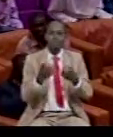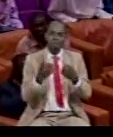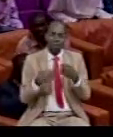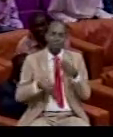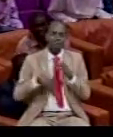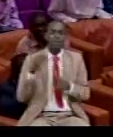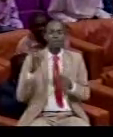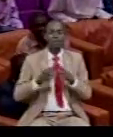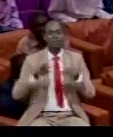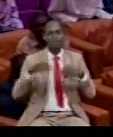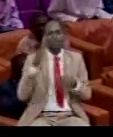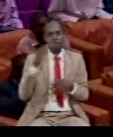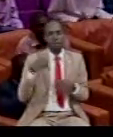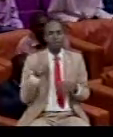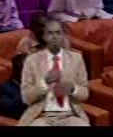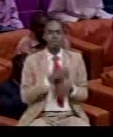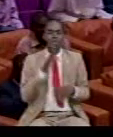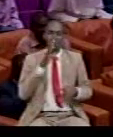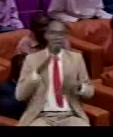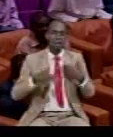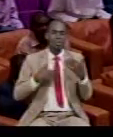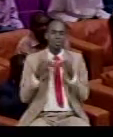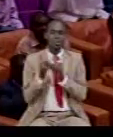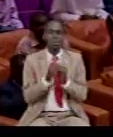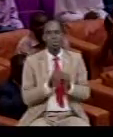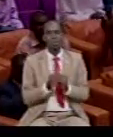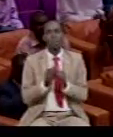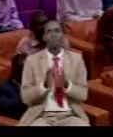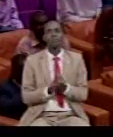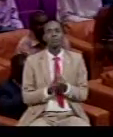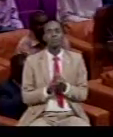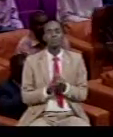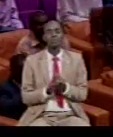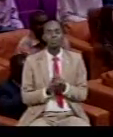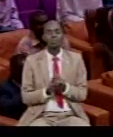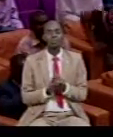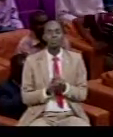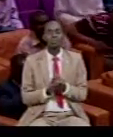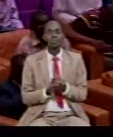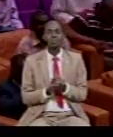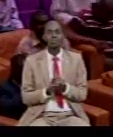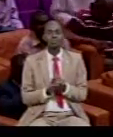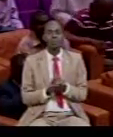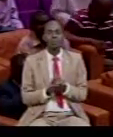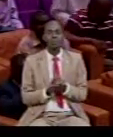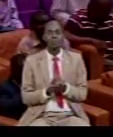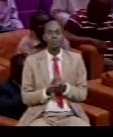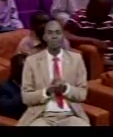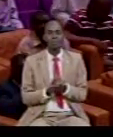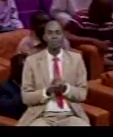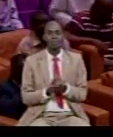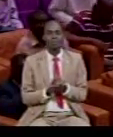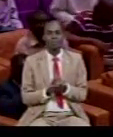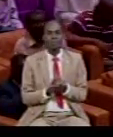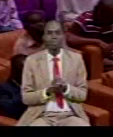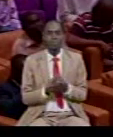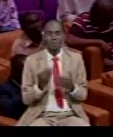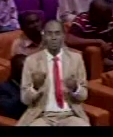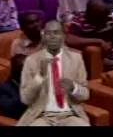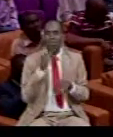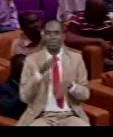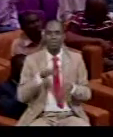we'll rejoice together. Our Akiti State Overseer now to moderate our testimony time.